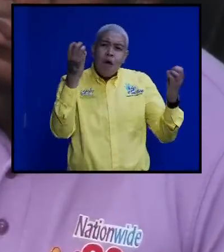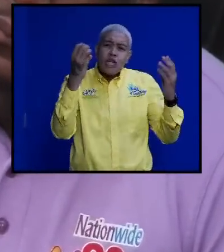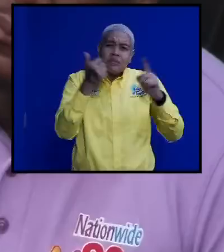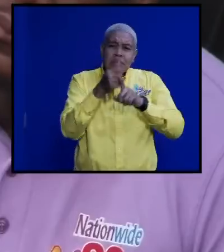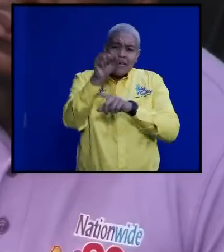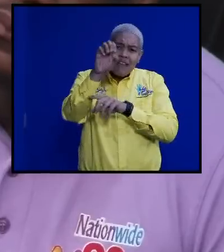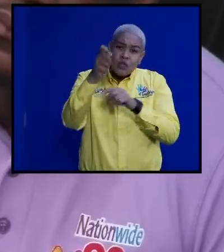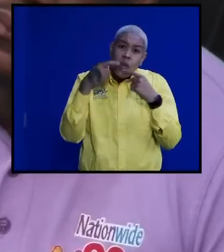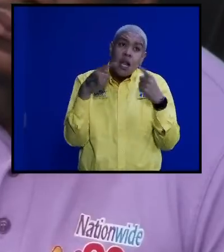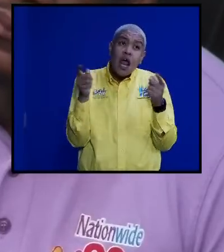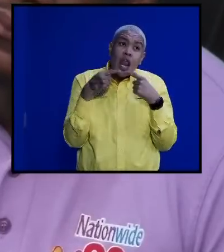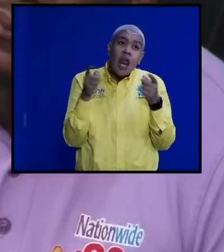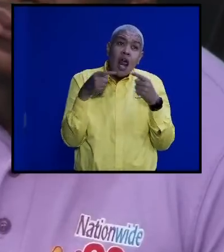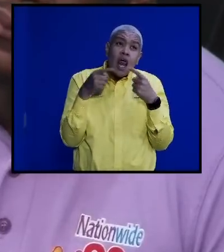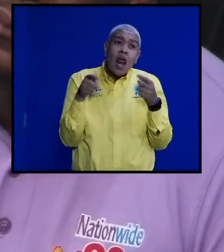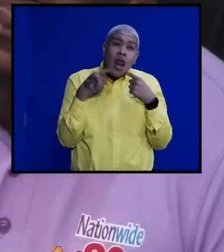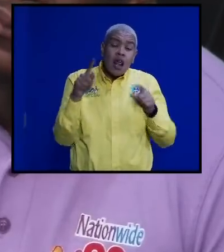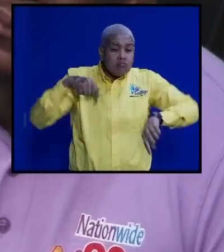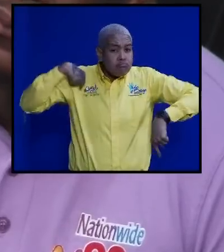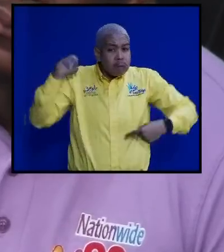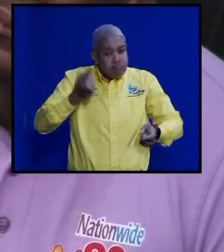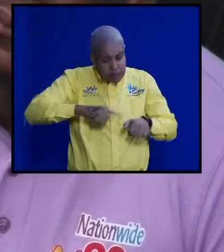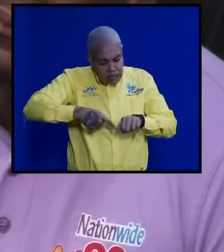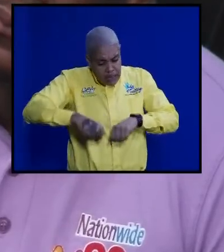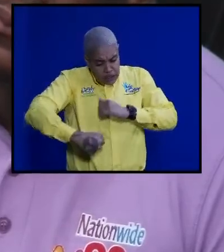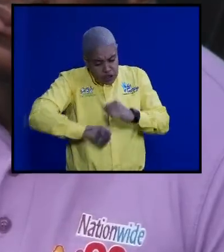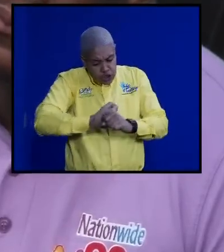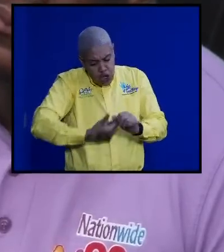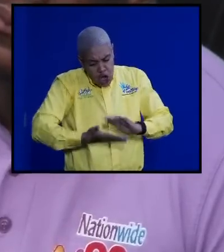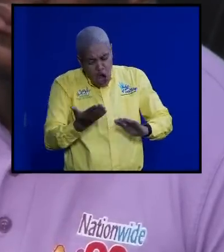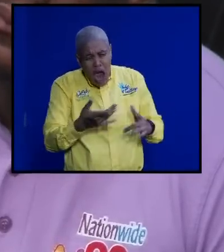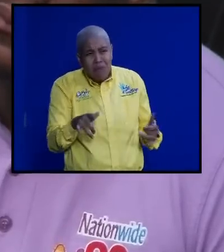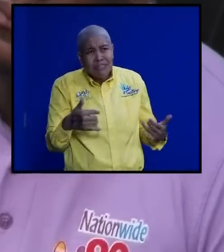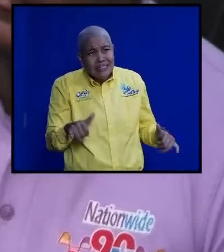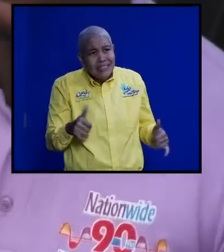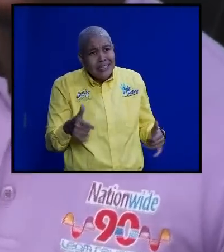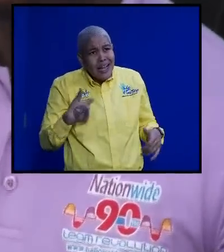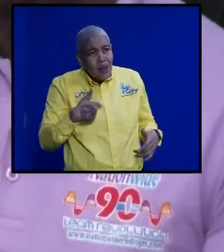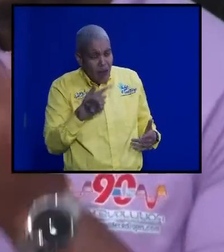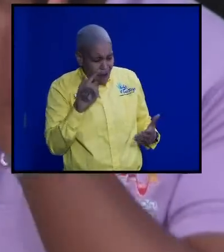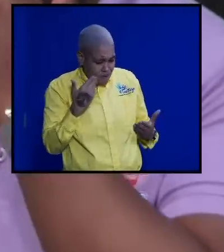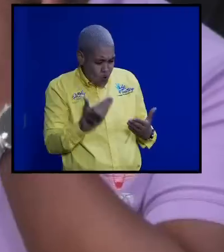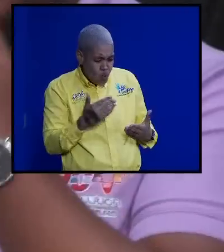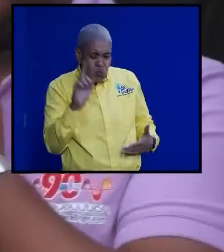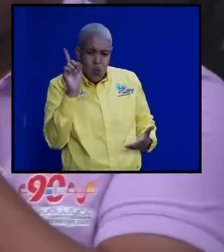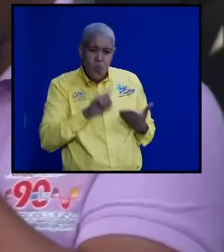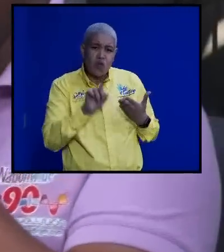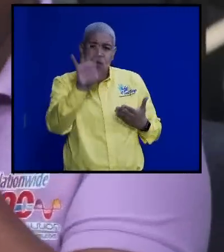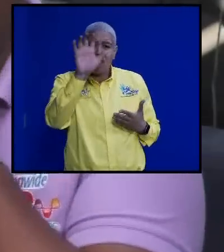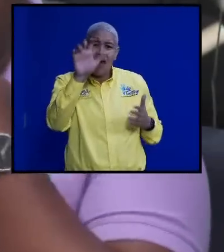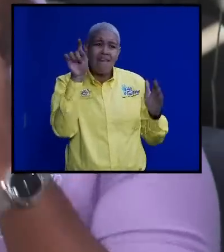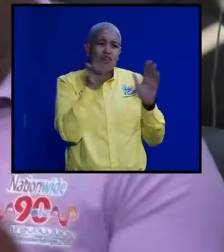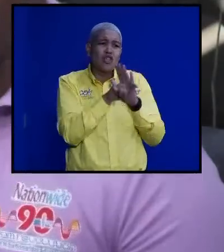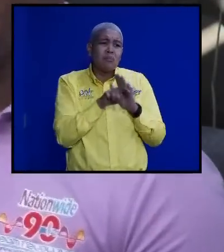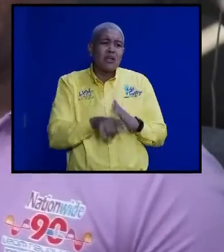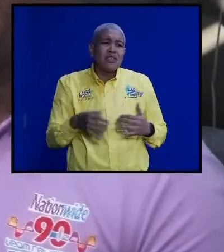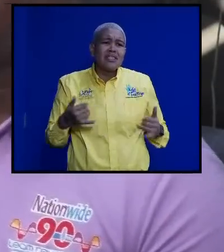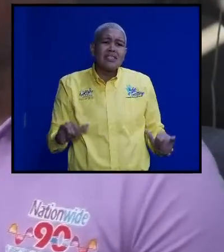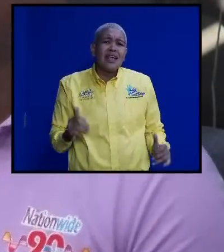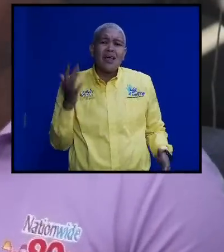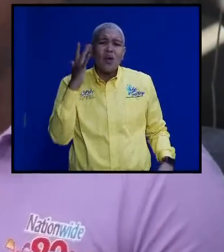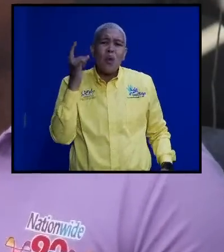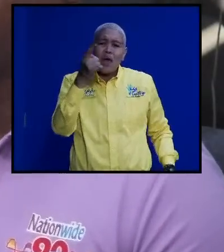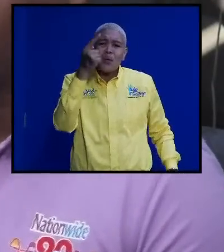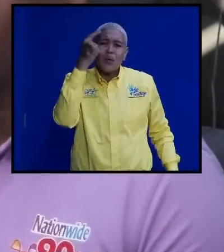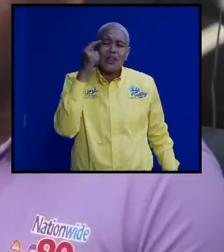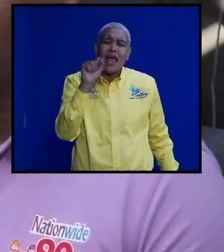SOE declarations since the start of the year, yet still we have close to 1,500 murders. Mr. PM, why do you